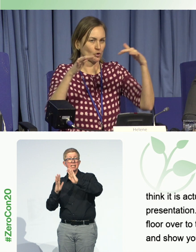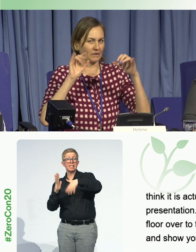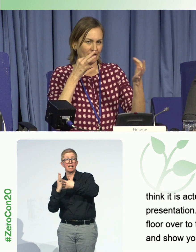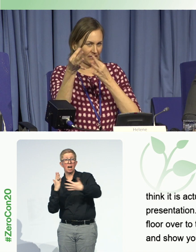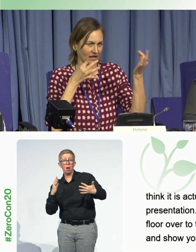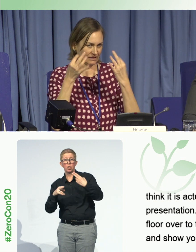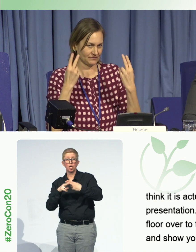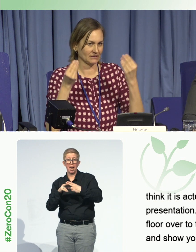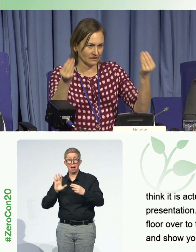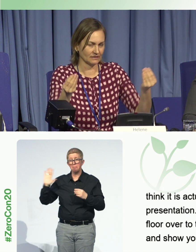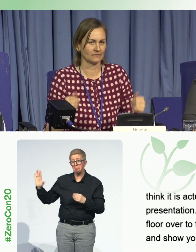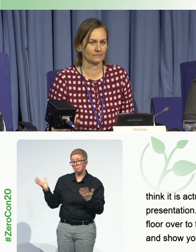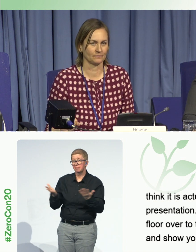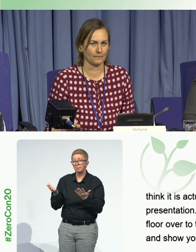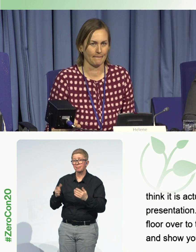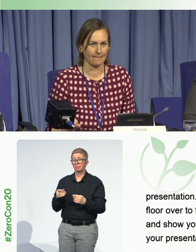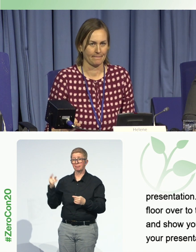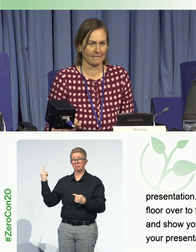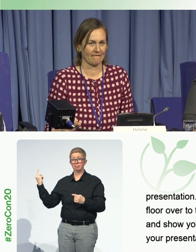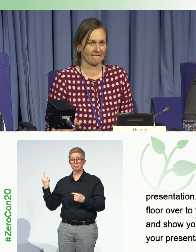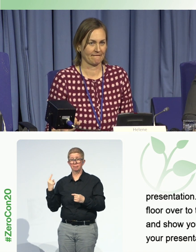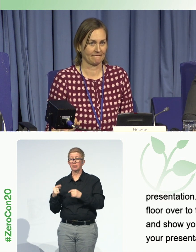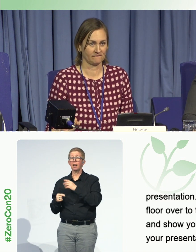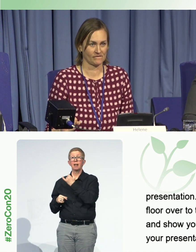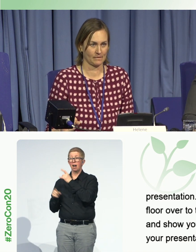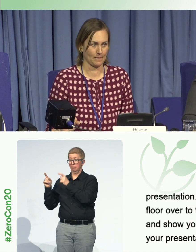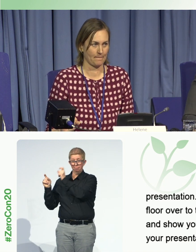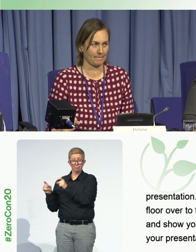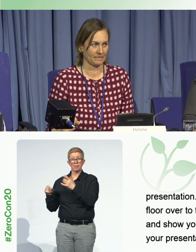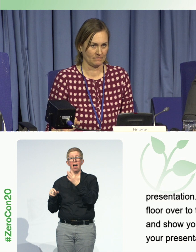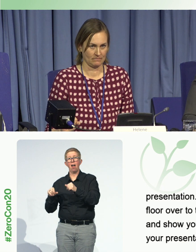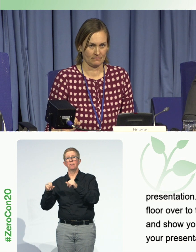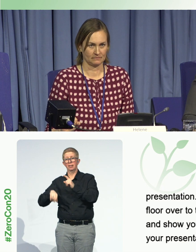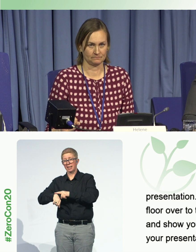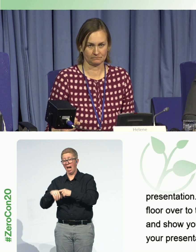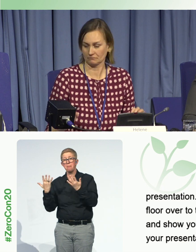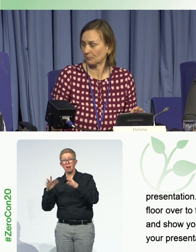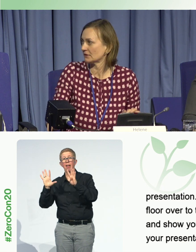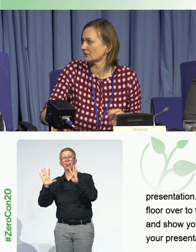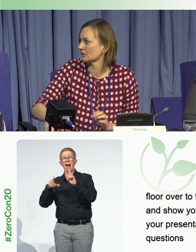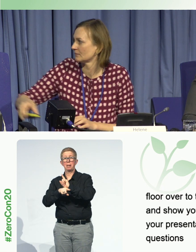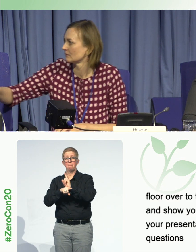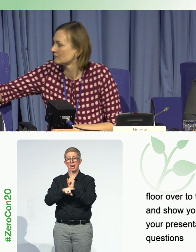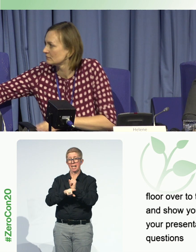presentations, and I hope we then have some more time to cover questions and comments.